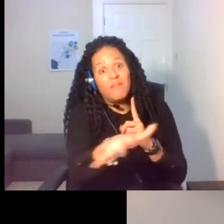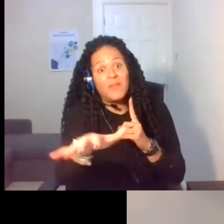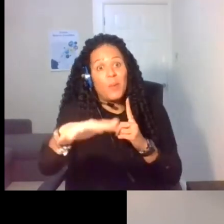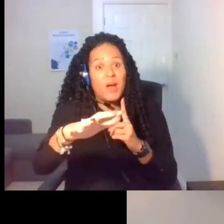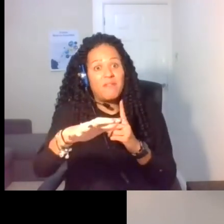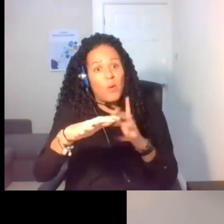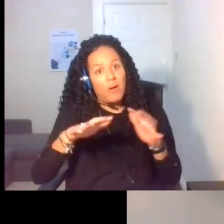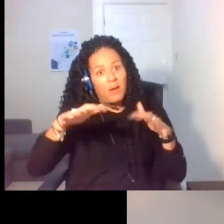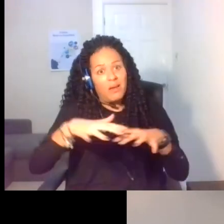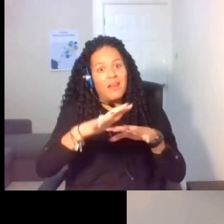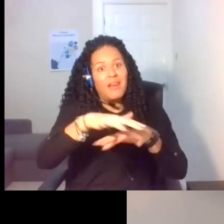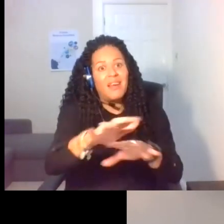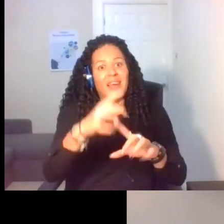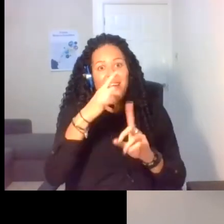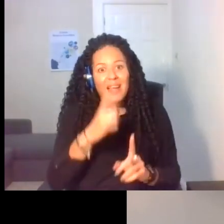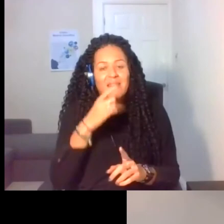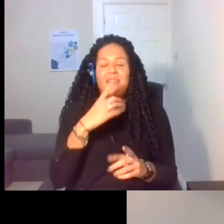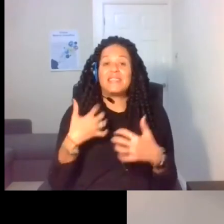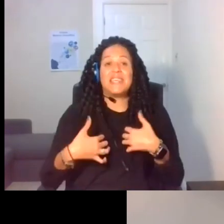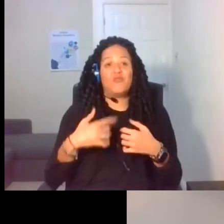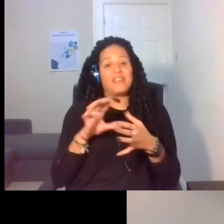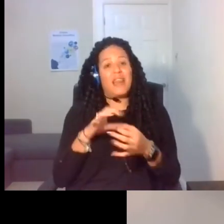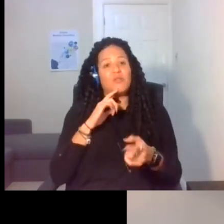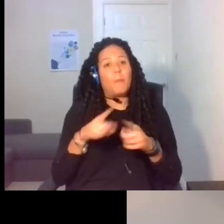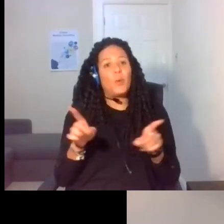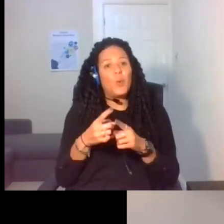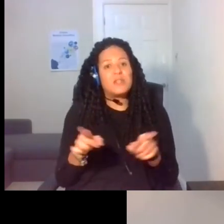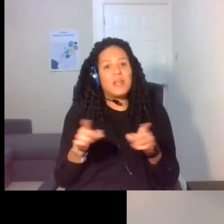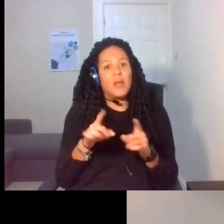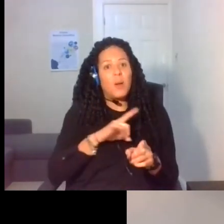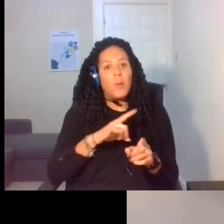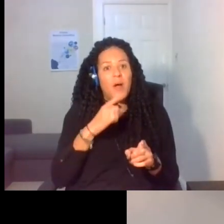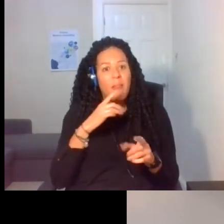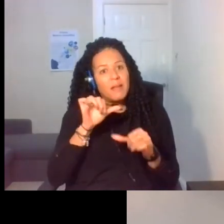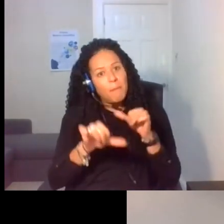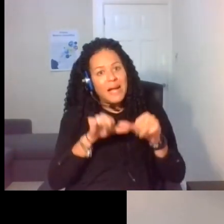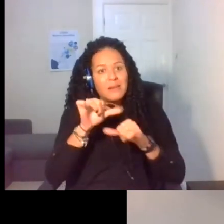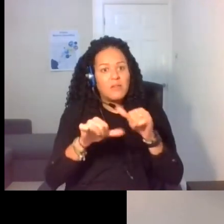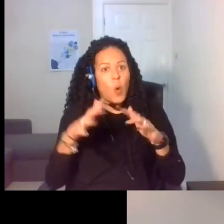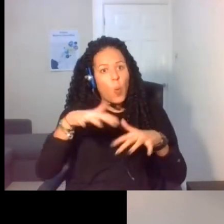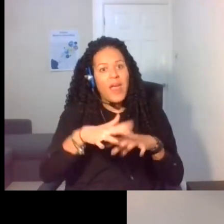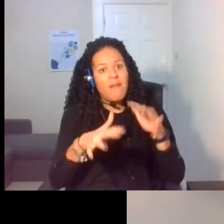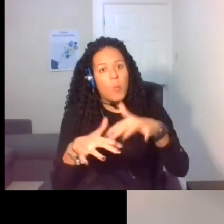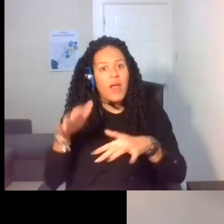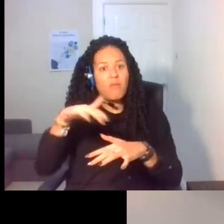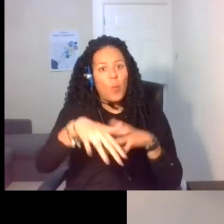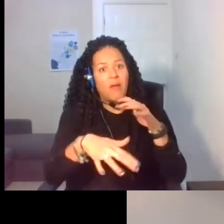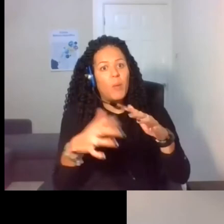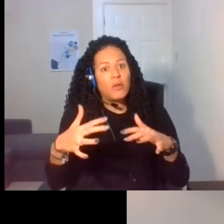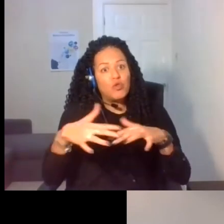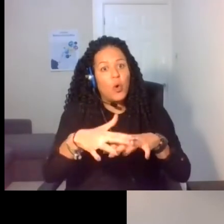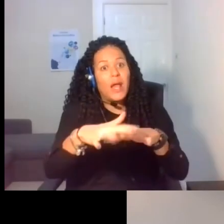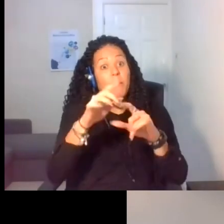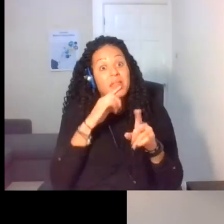think that's the interesting thing from the musical point of view as well, this idea that these patterns, these waves, will join up in a slightly different way, but they are the